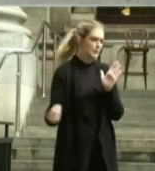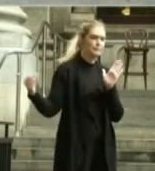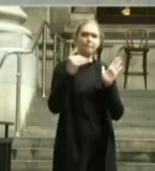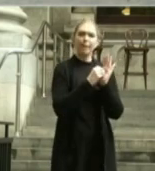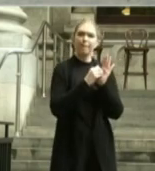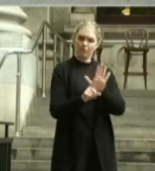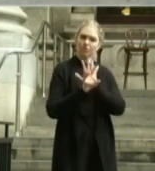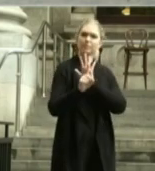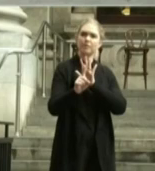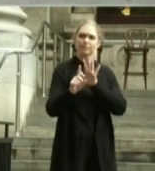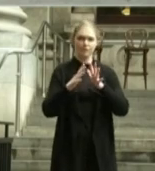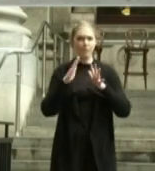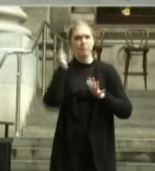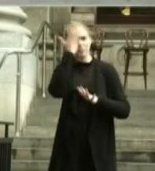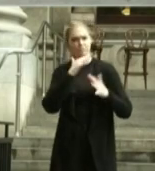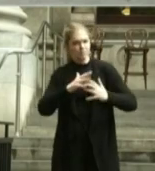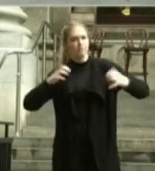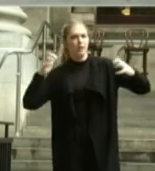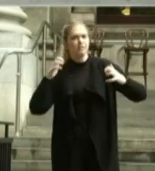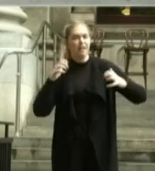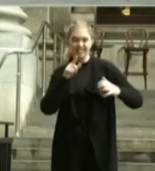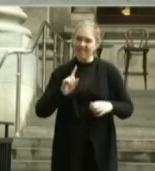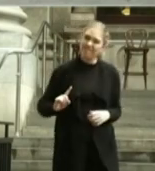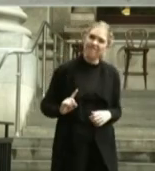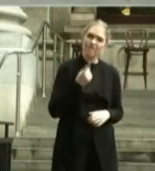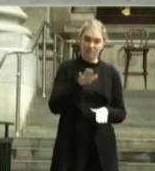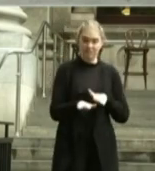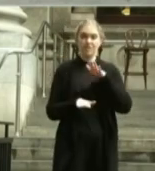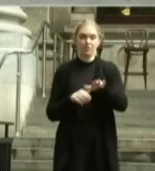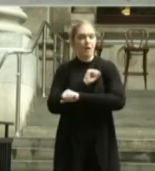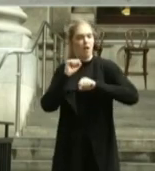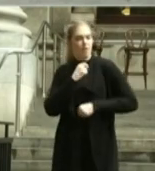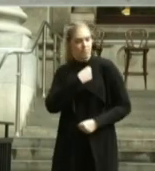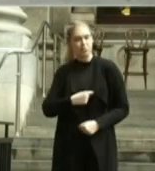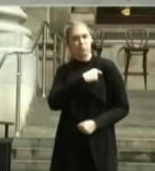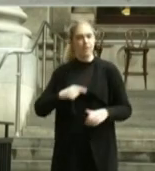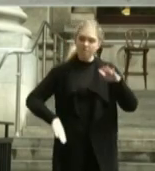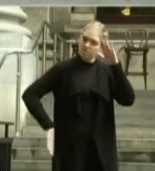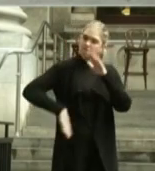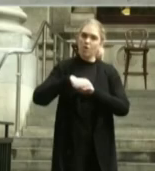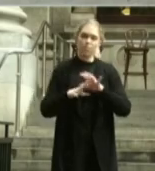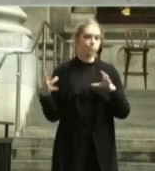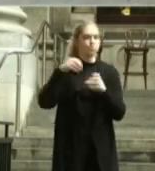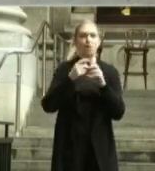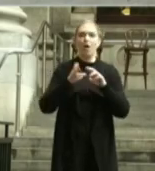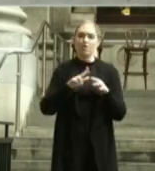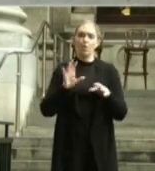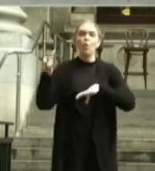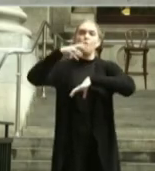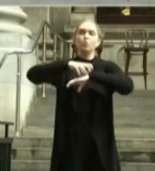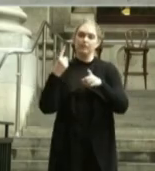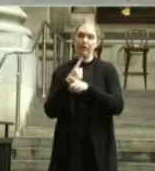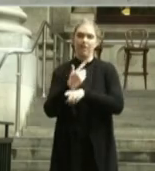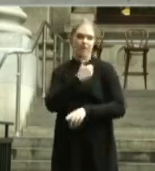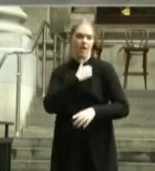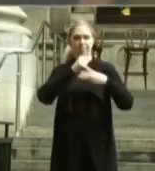Enshrining a voice to Parliament in law is the first step in our commitment to the full implementation of the Uluru Statement from the